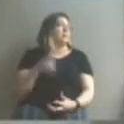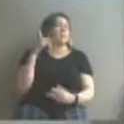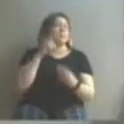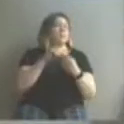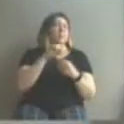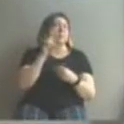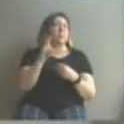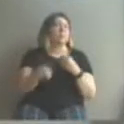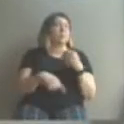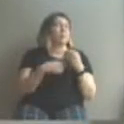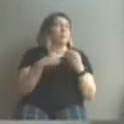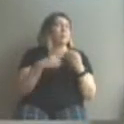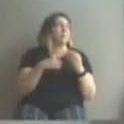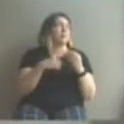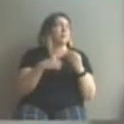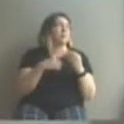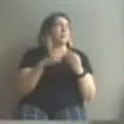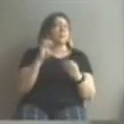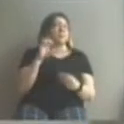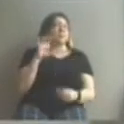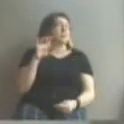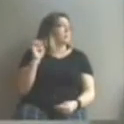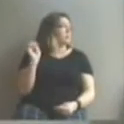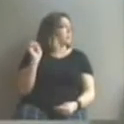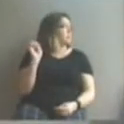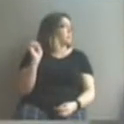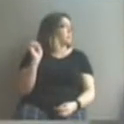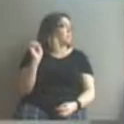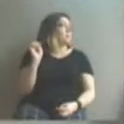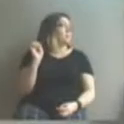about, and it concerns the ECE.